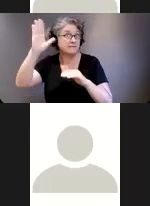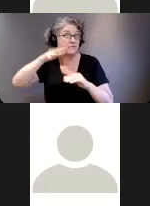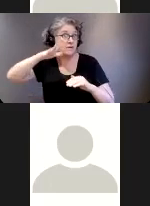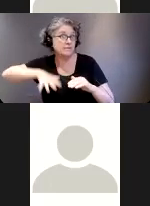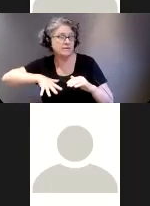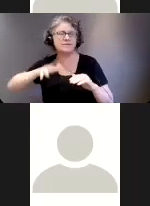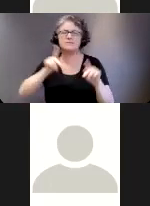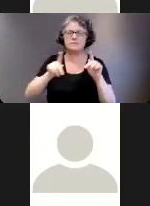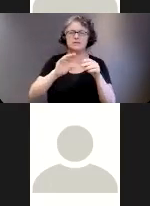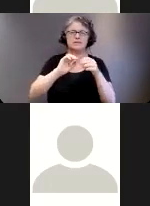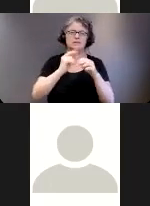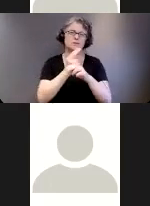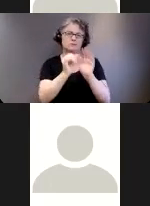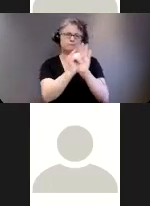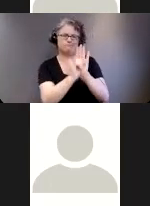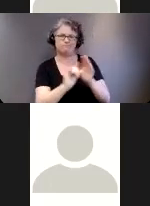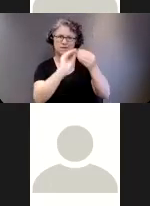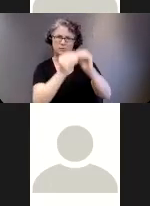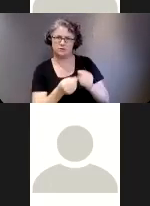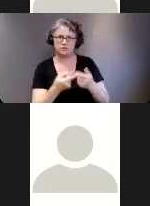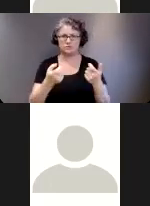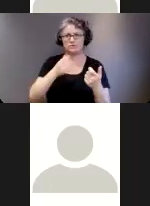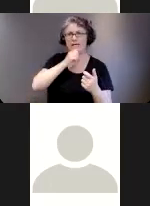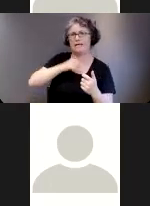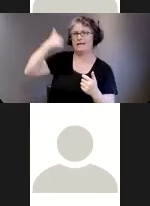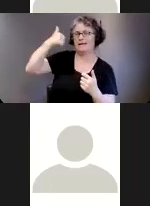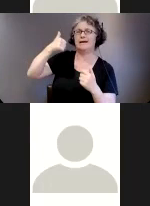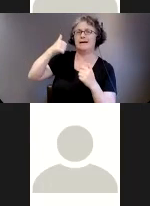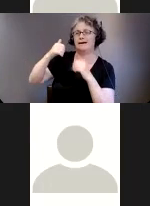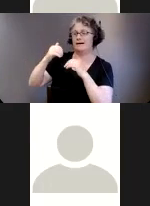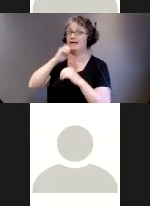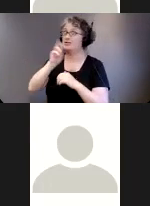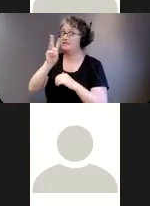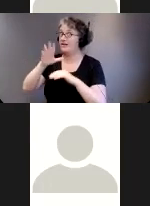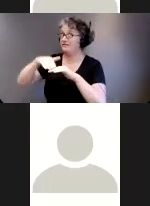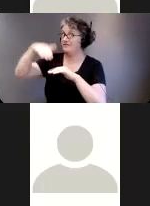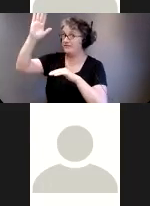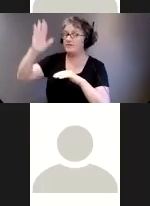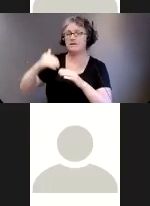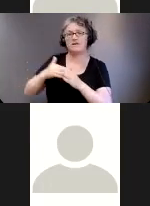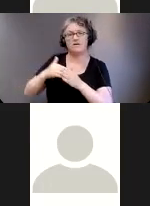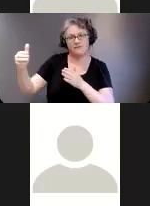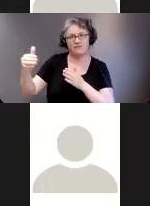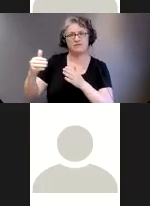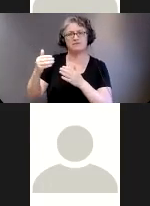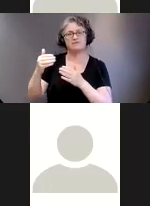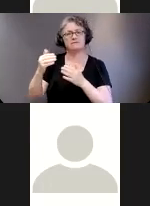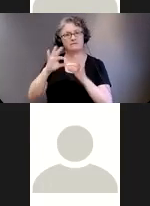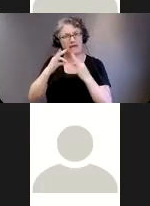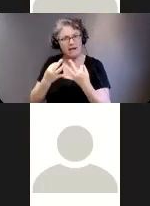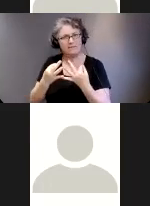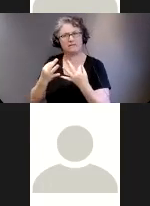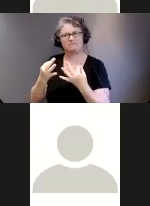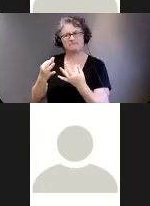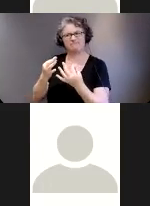kind of using different indicators for older. So women over 65 years of age are more frequently the victims of violence at the hands of family members that are